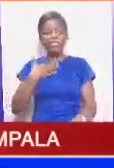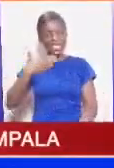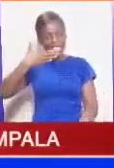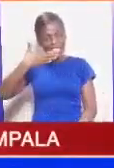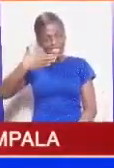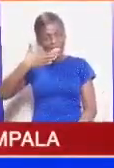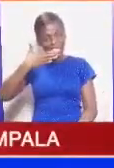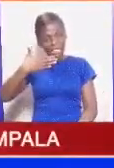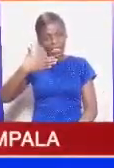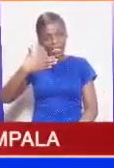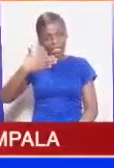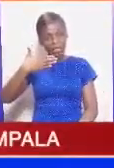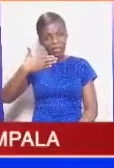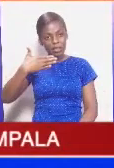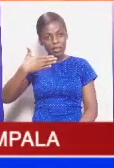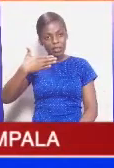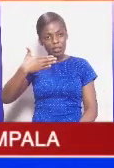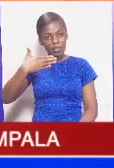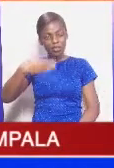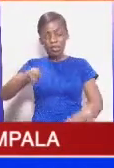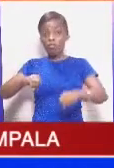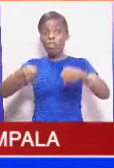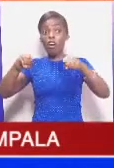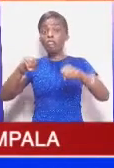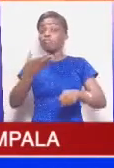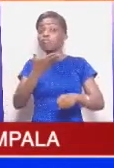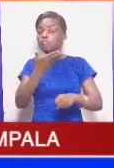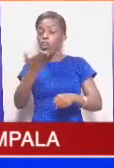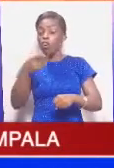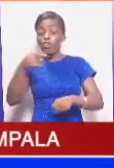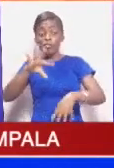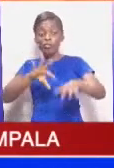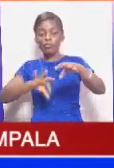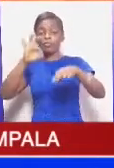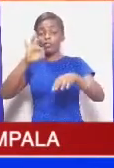okwebaza abakulu abo abannonda